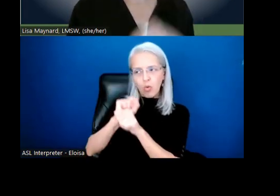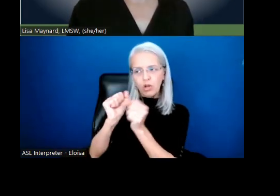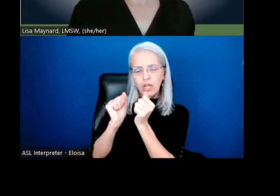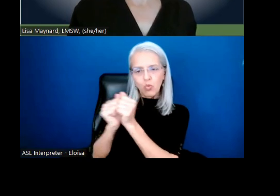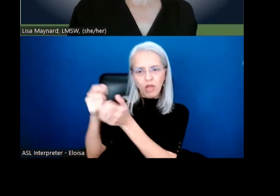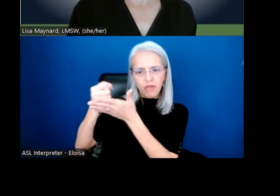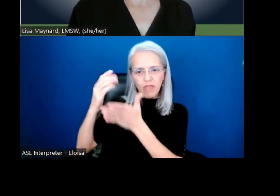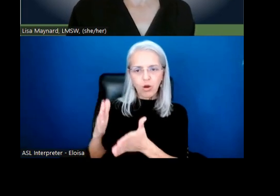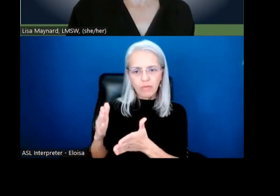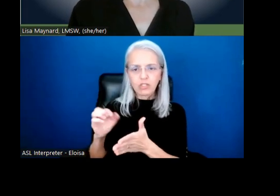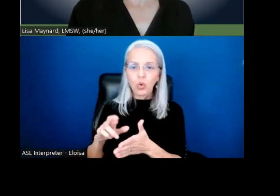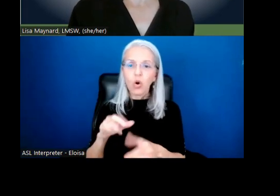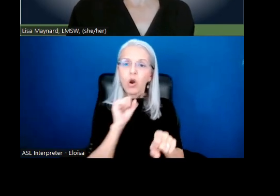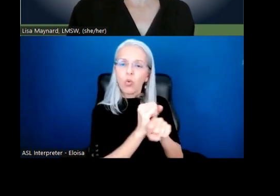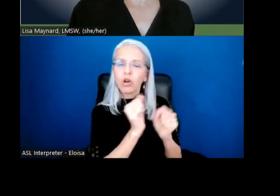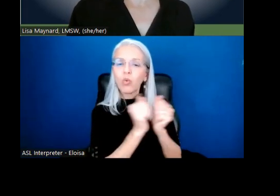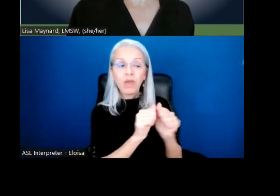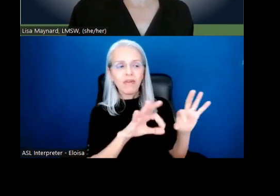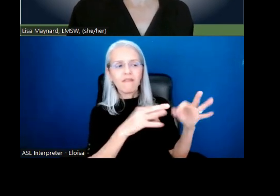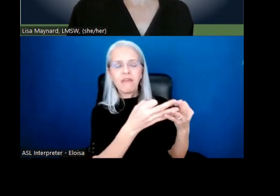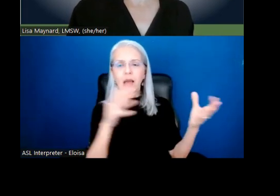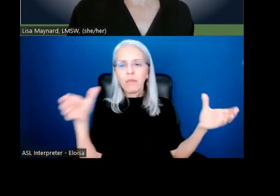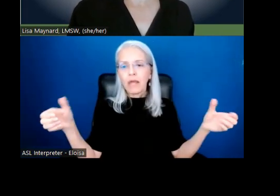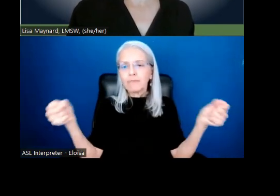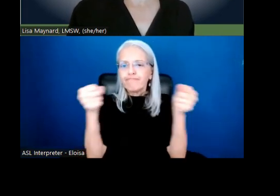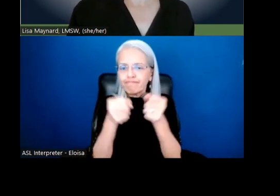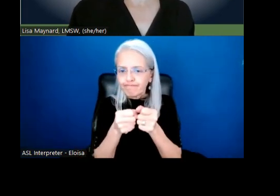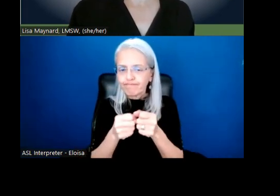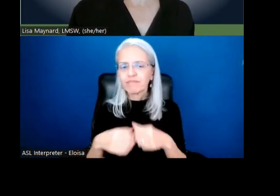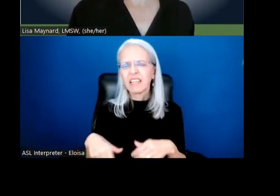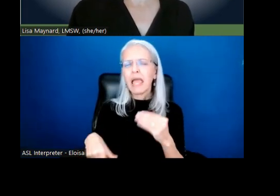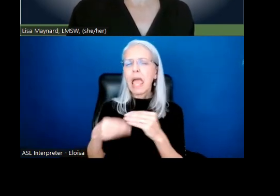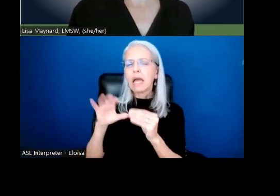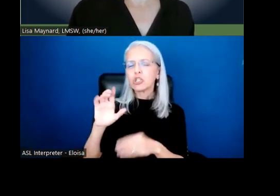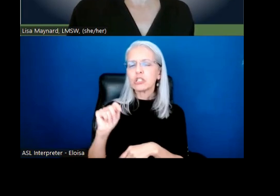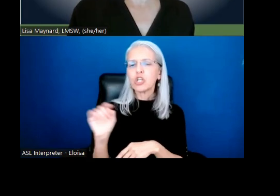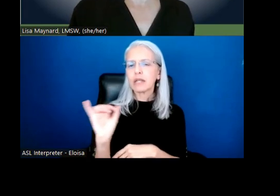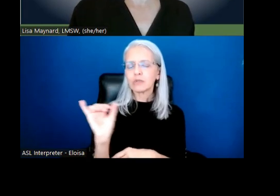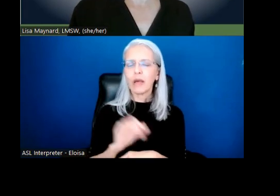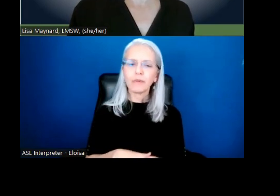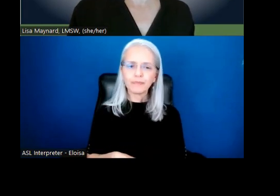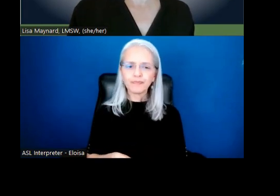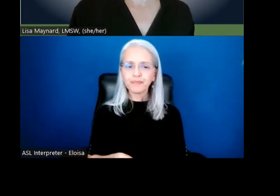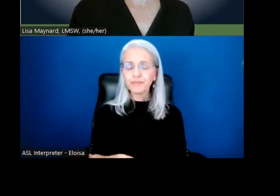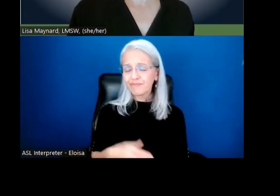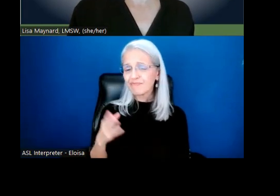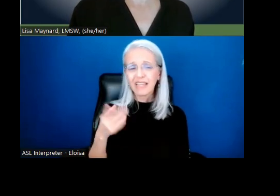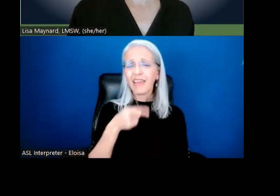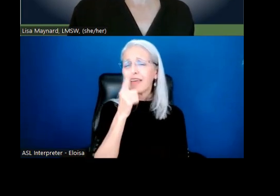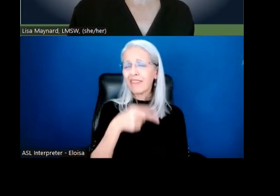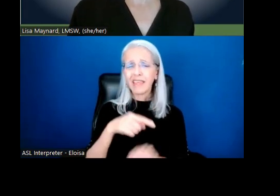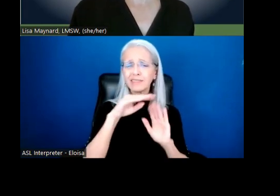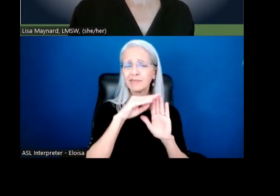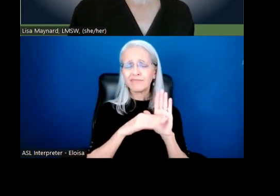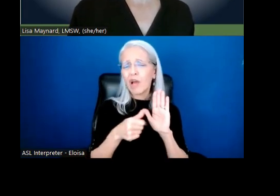family, with the family that or kiddos that you're working with? Put those in the chat as well. This is just a sampling, and